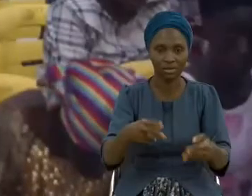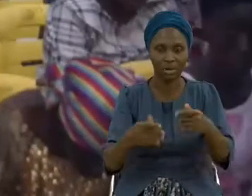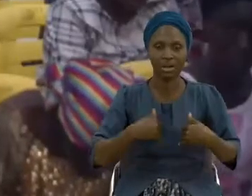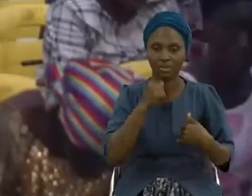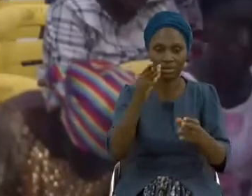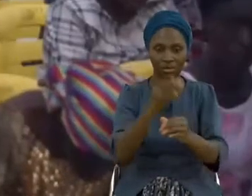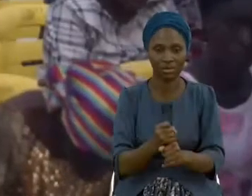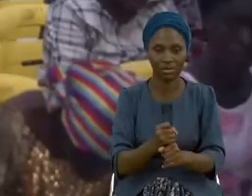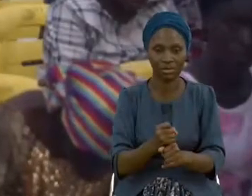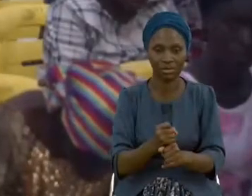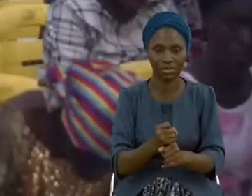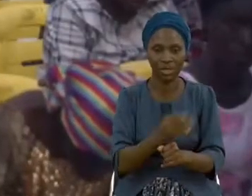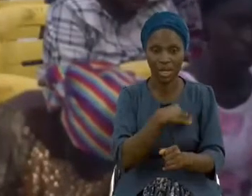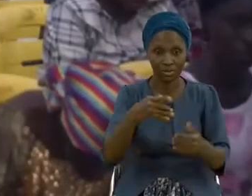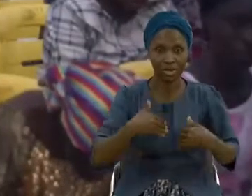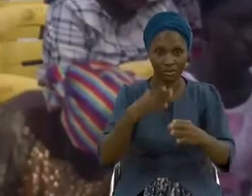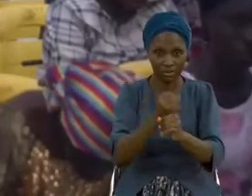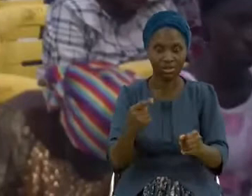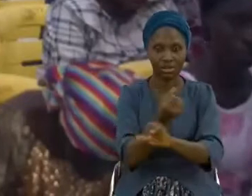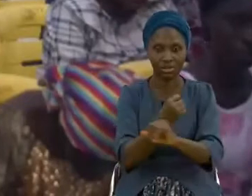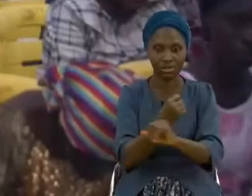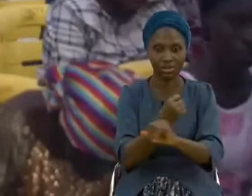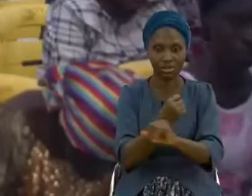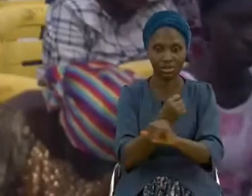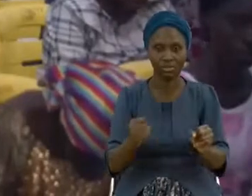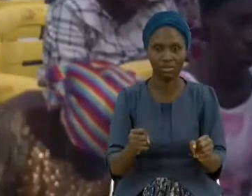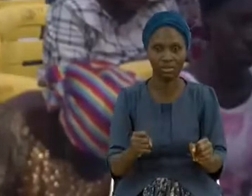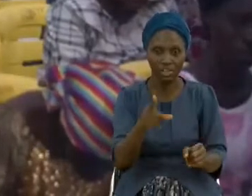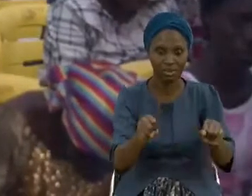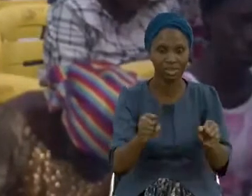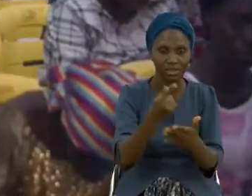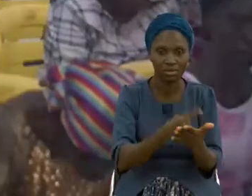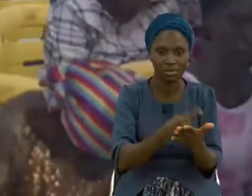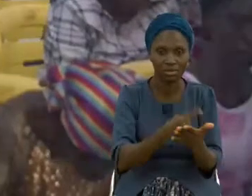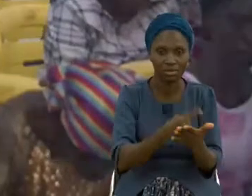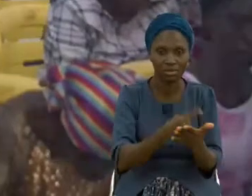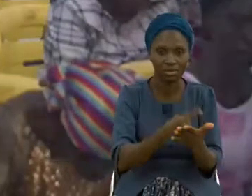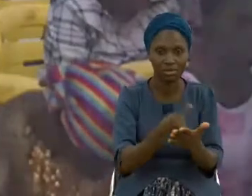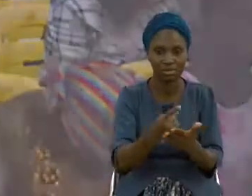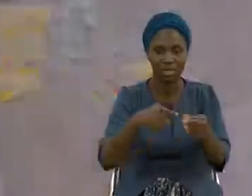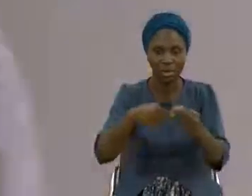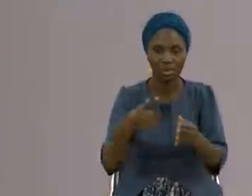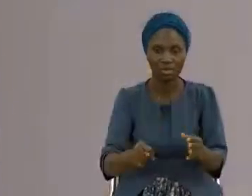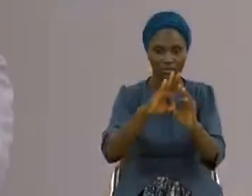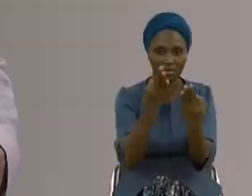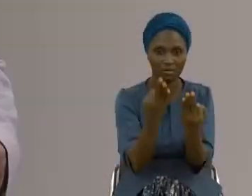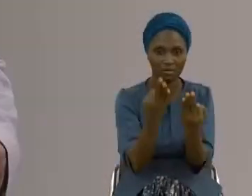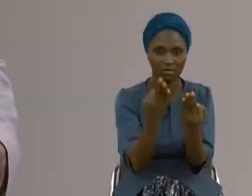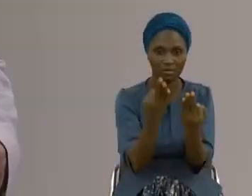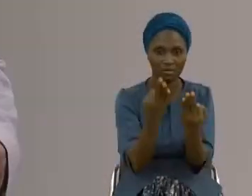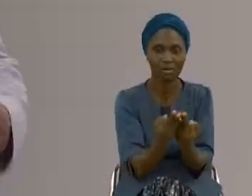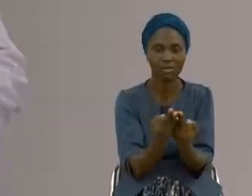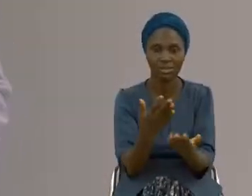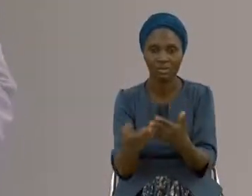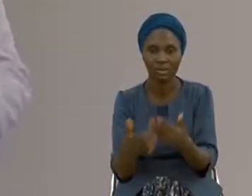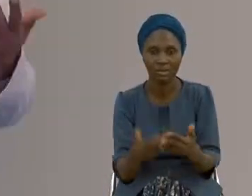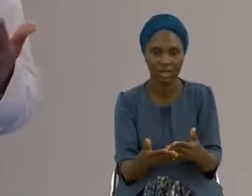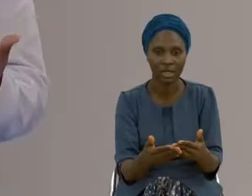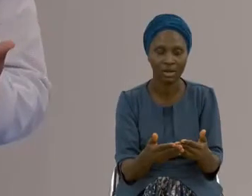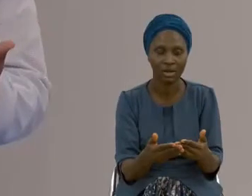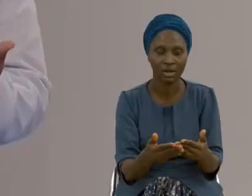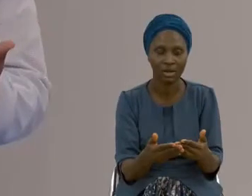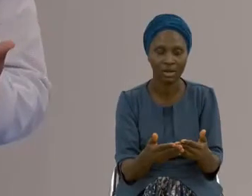ashamed you can talk about old old ideas when you are younger you are not